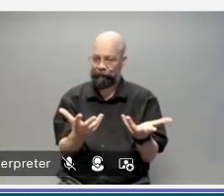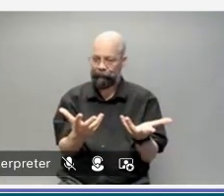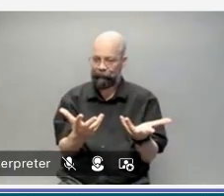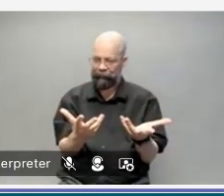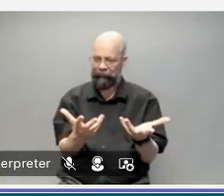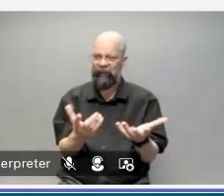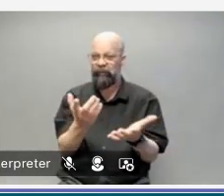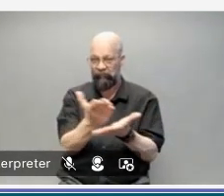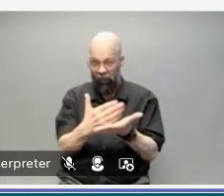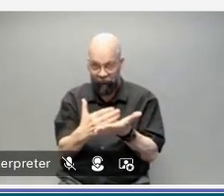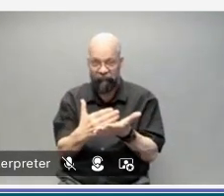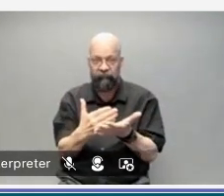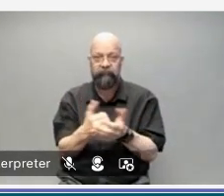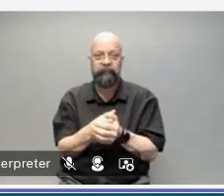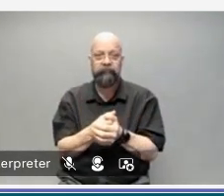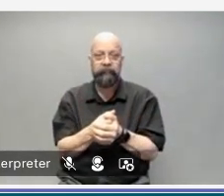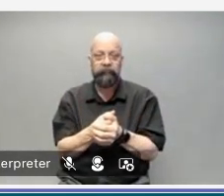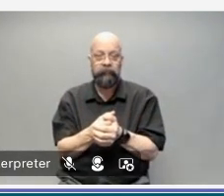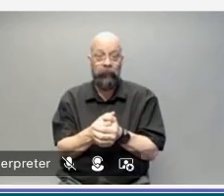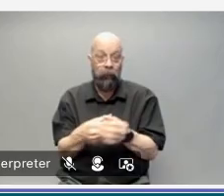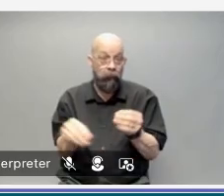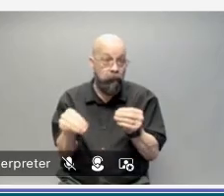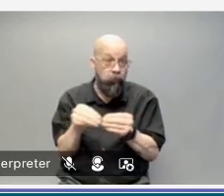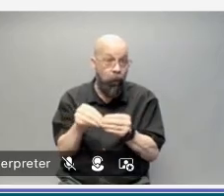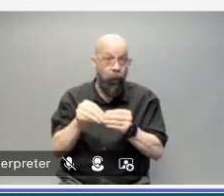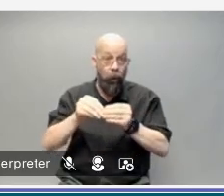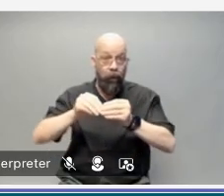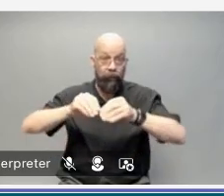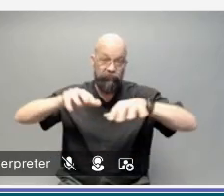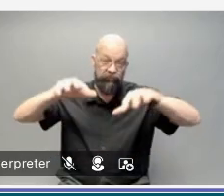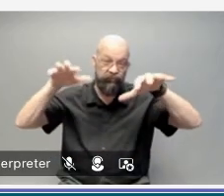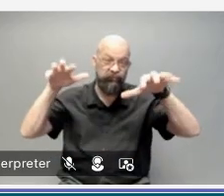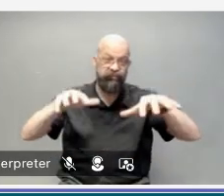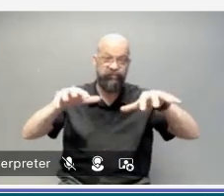is the potential to have more thunderstorm activity across